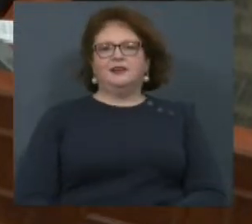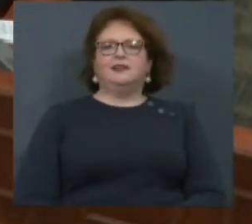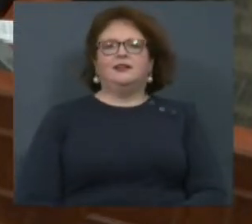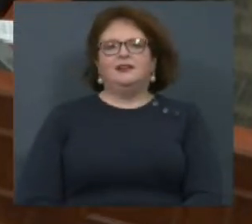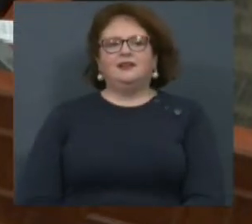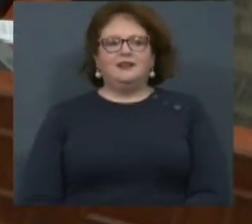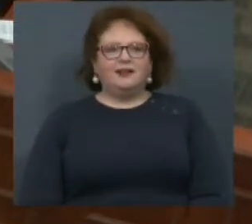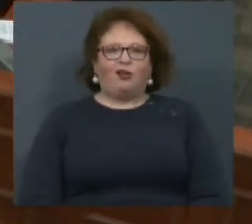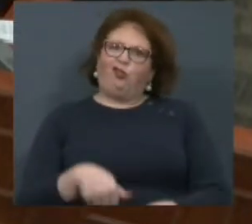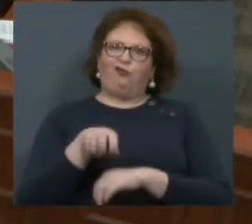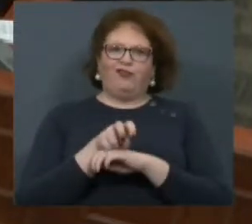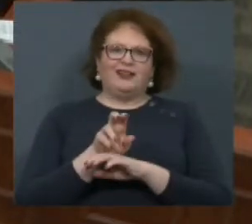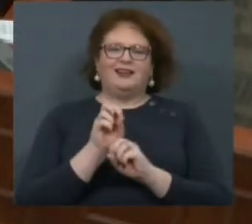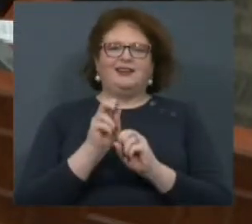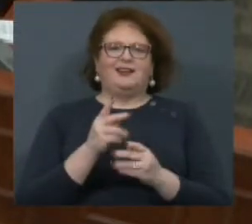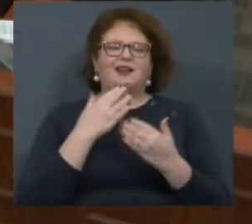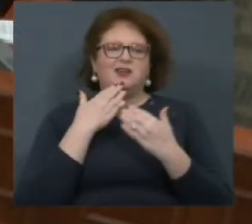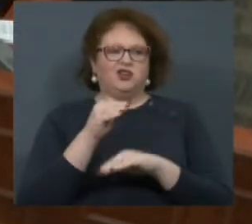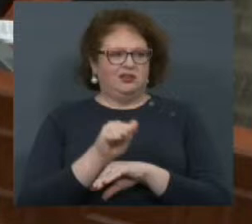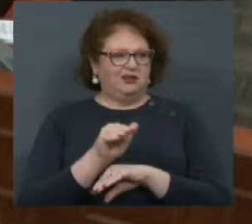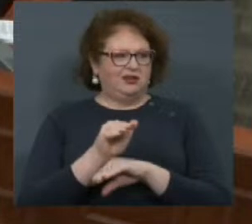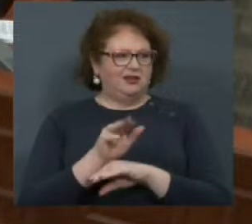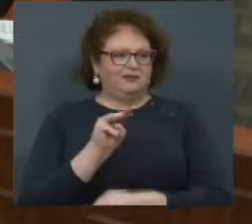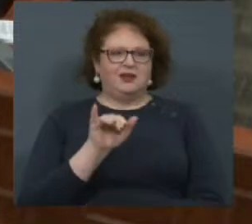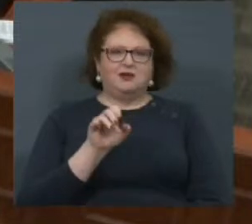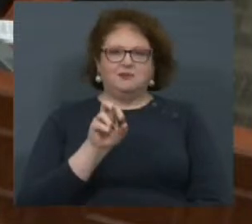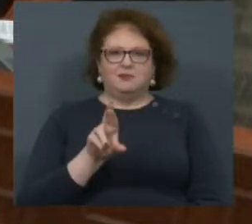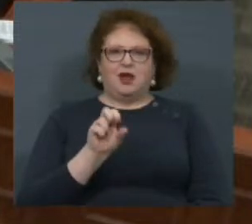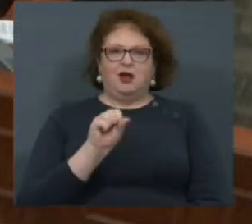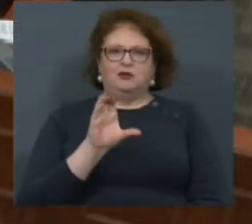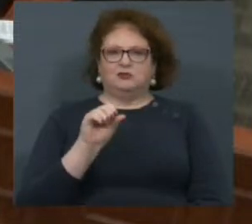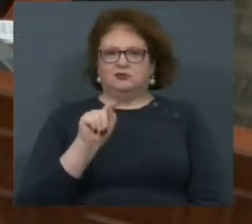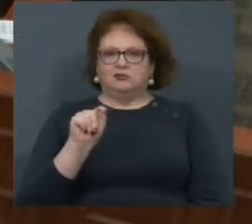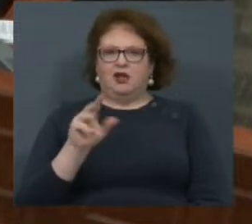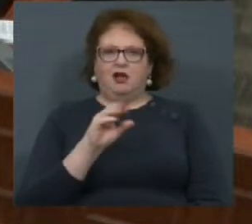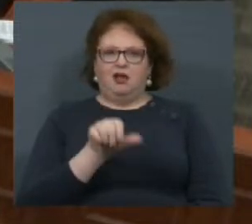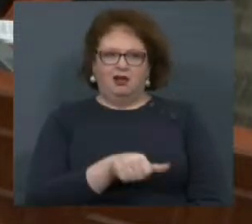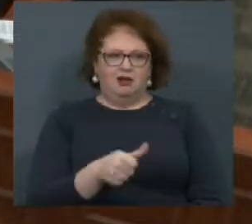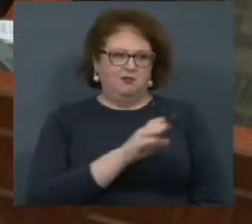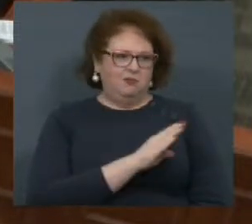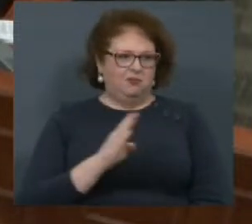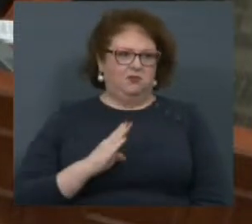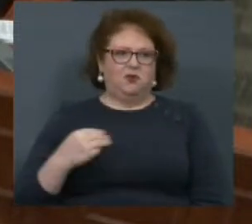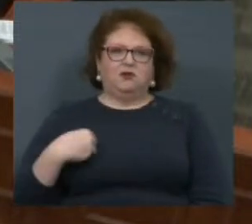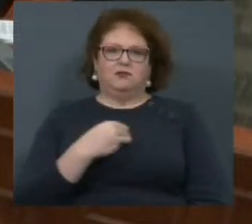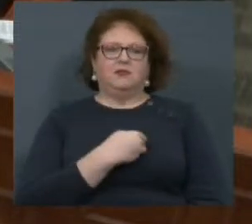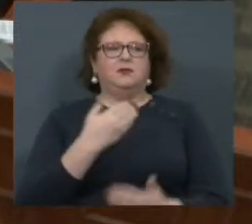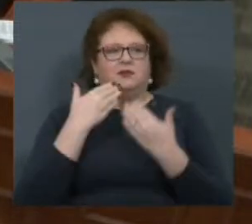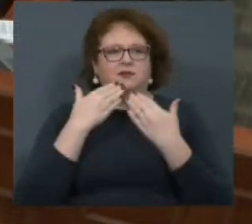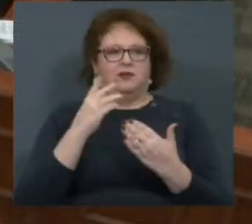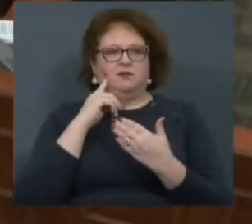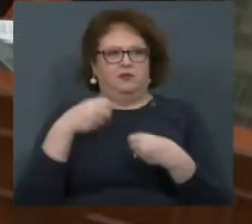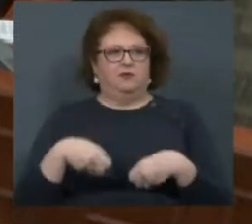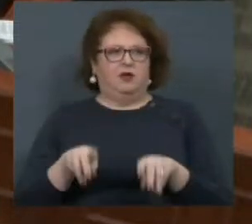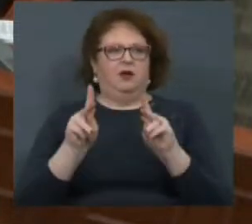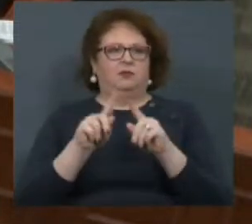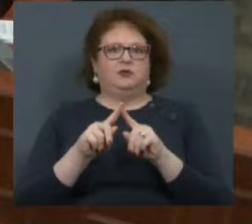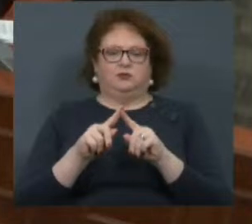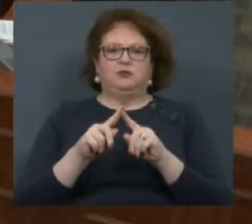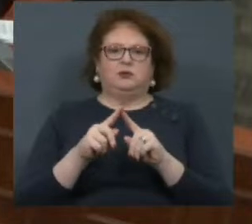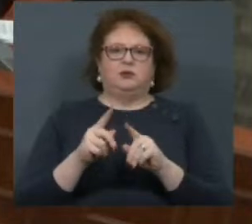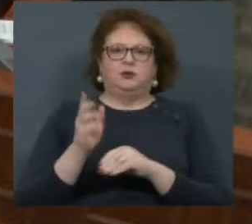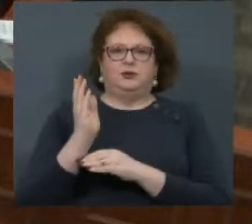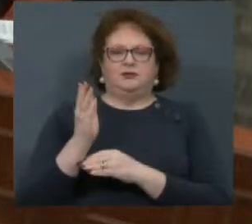Good evening, Mayor Scott, Vice Mayor Webb, and board members. Thank you for the opportunity to speak tonight. While I appreciate the board's dedication to